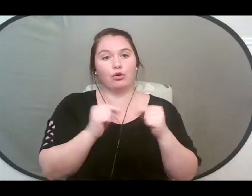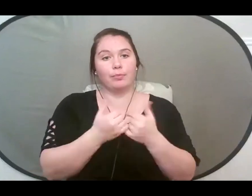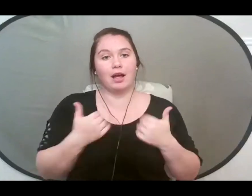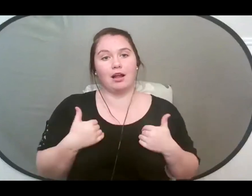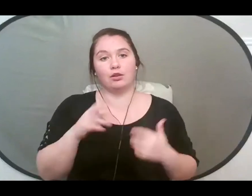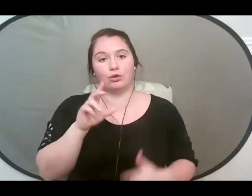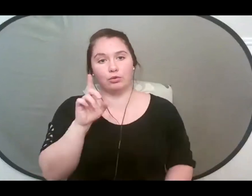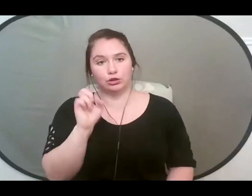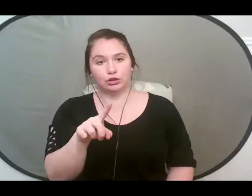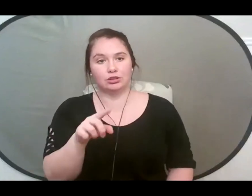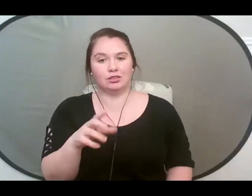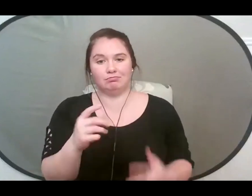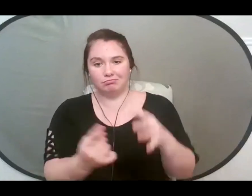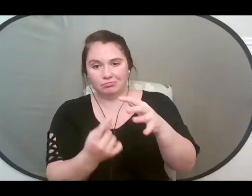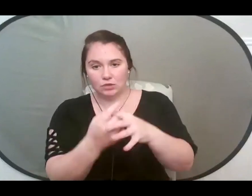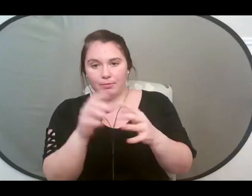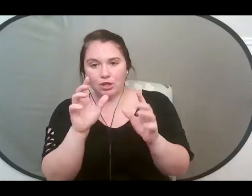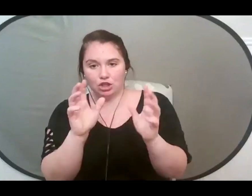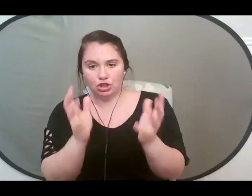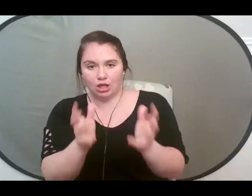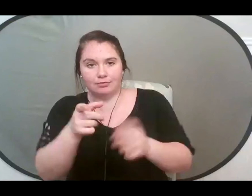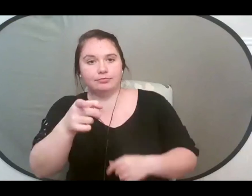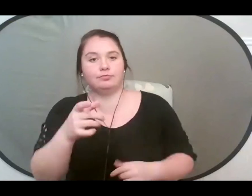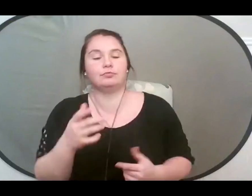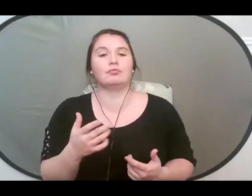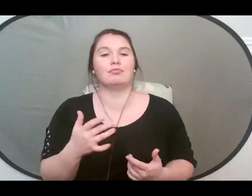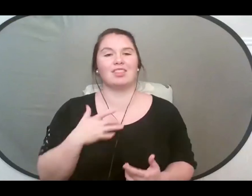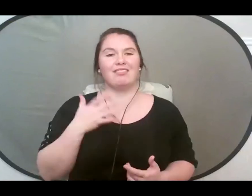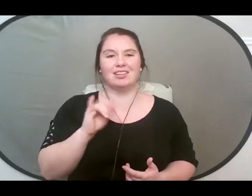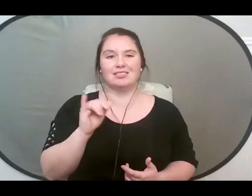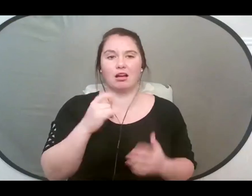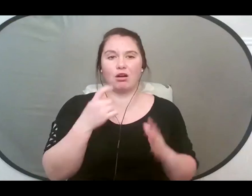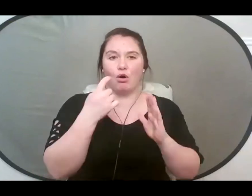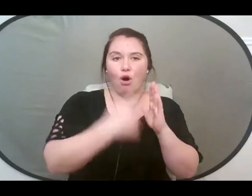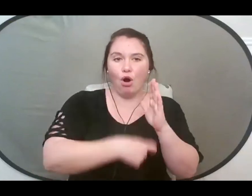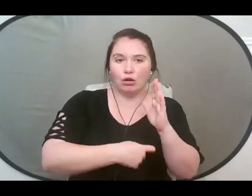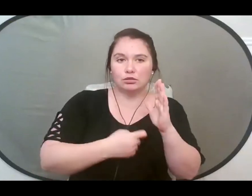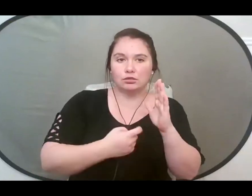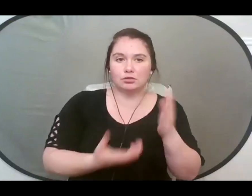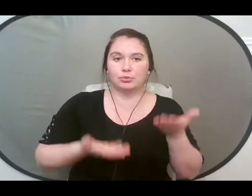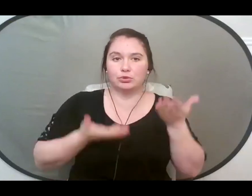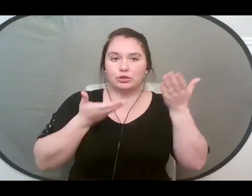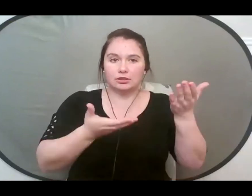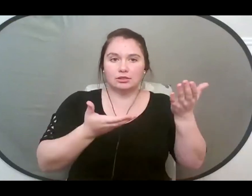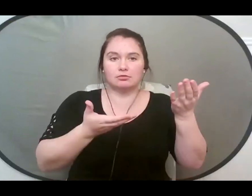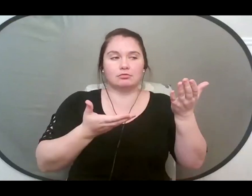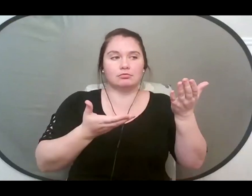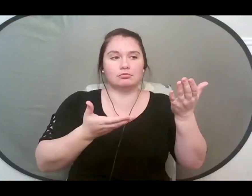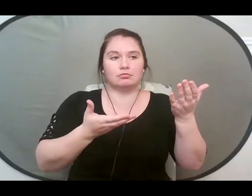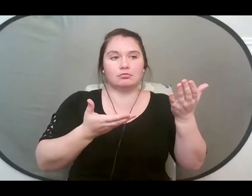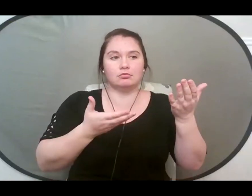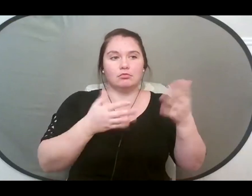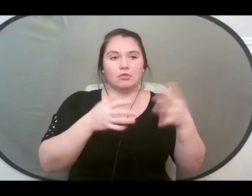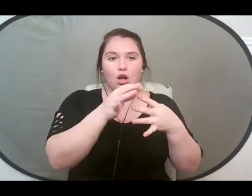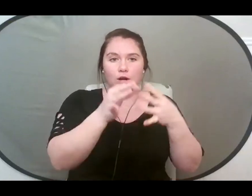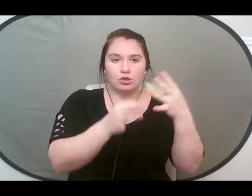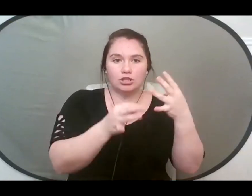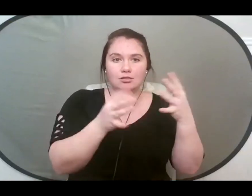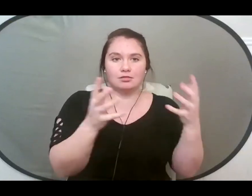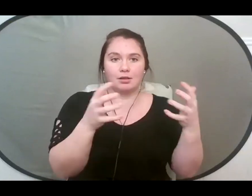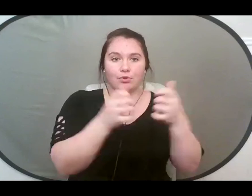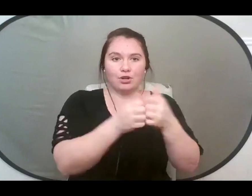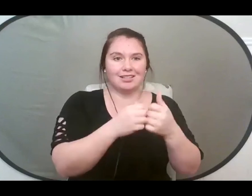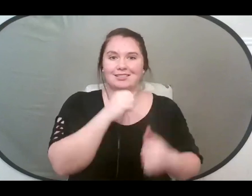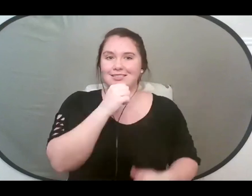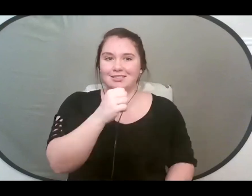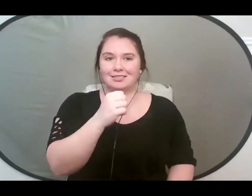in the chat that feels like cost presented in our option summaries doesn't seem